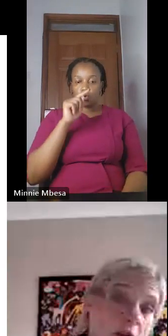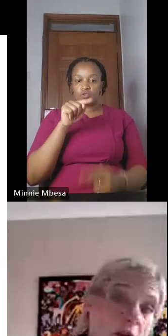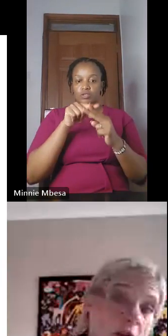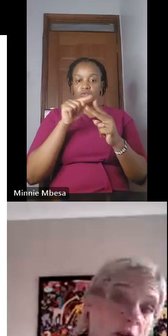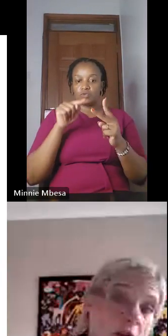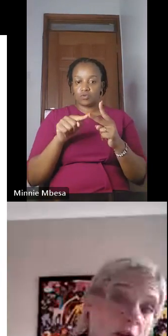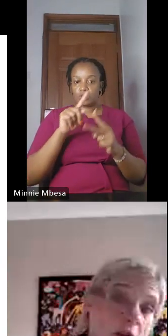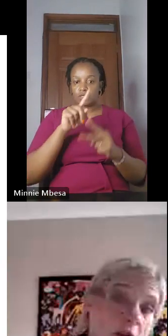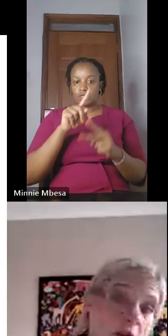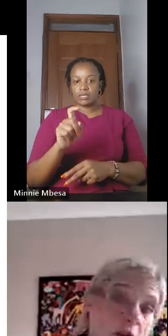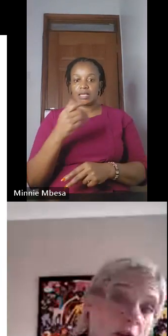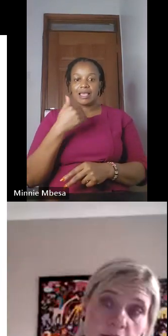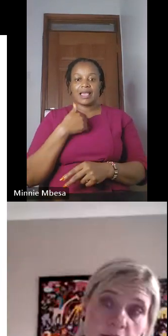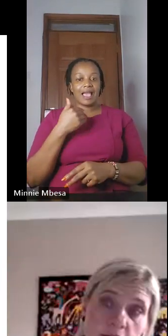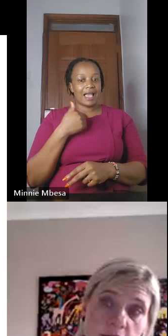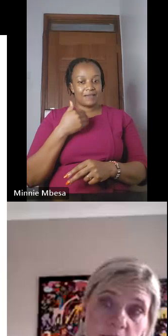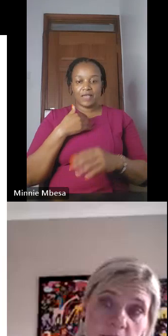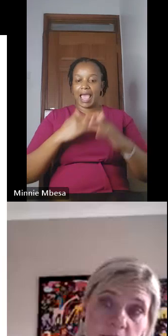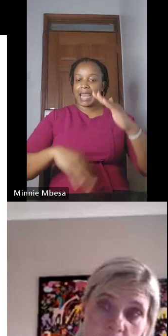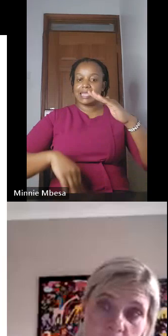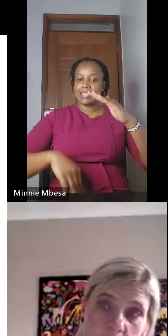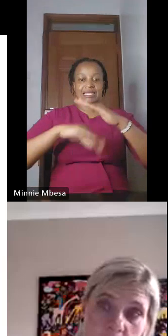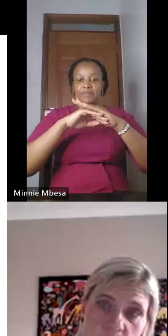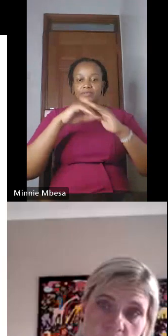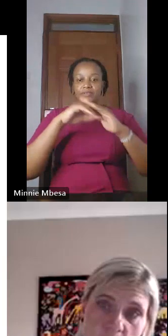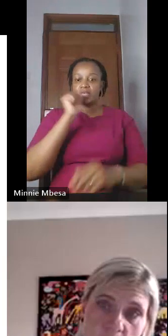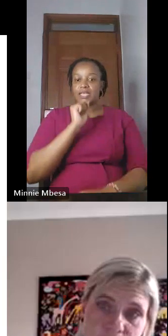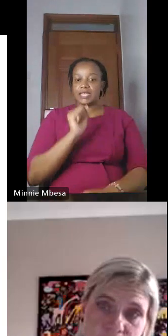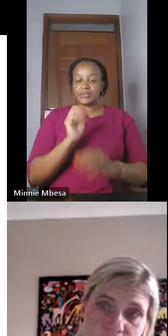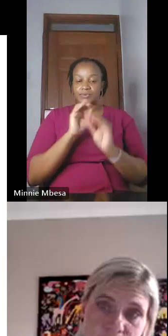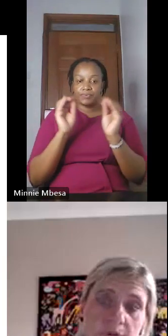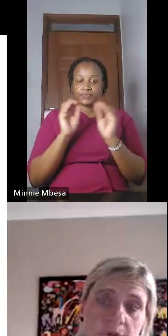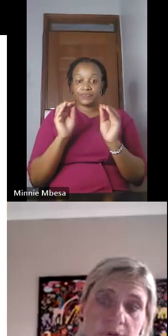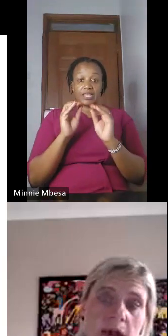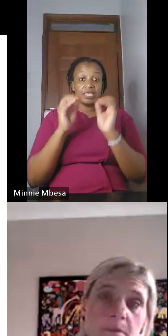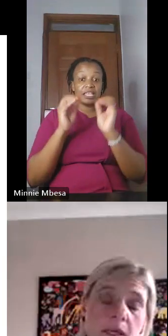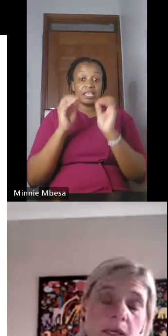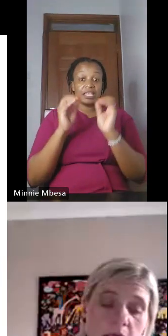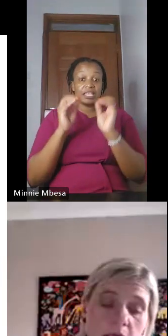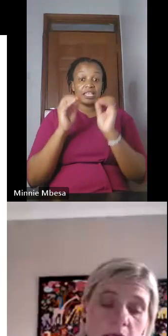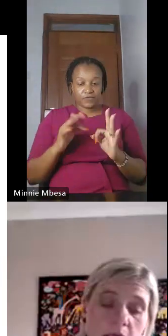upper age bracket. So in other words, as long as you are